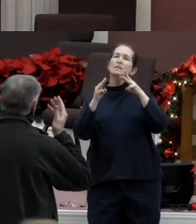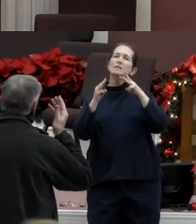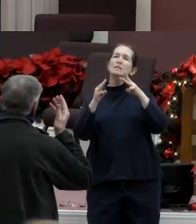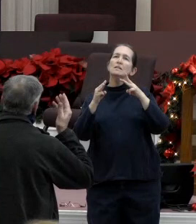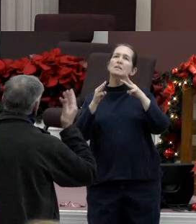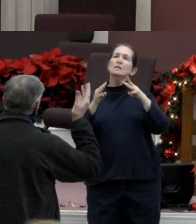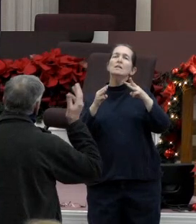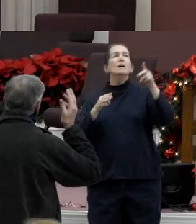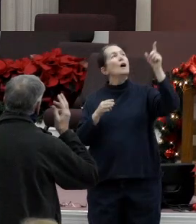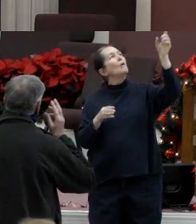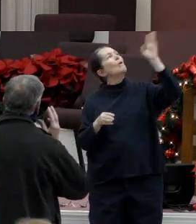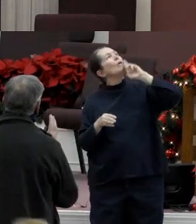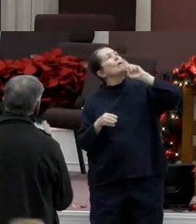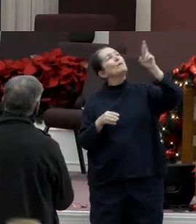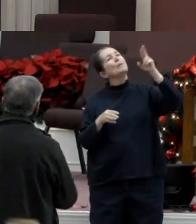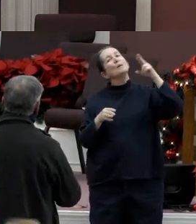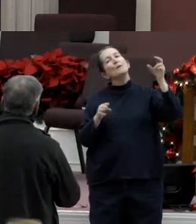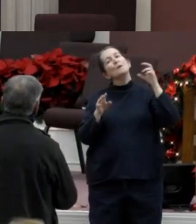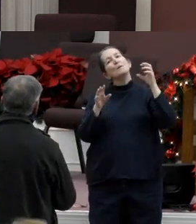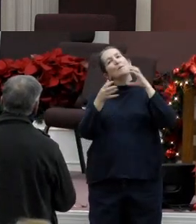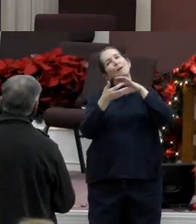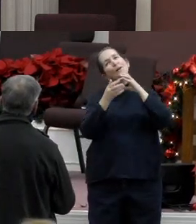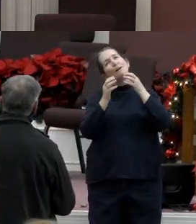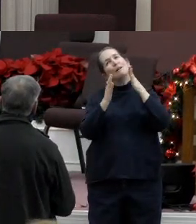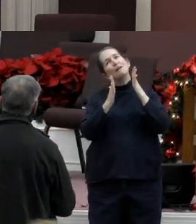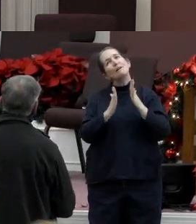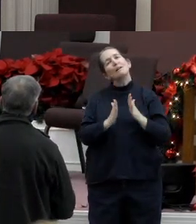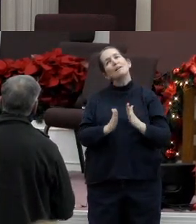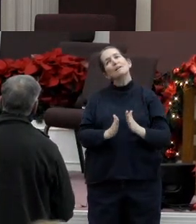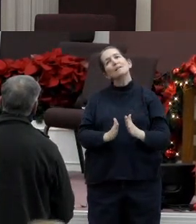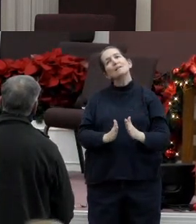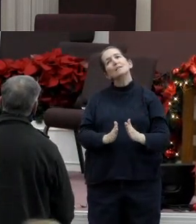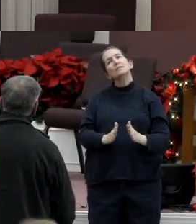way. Thou art the